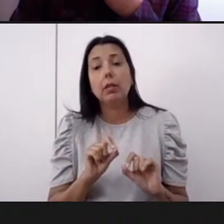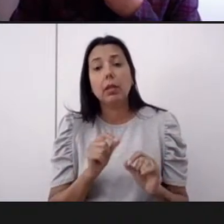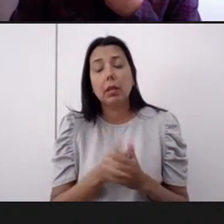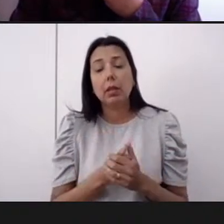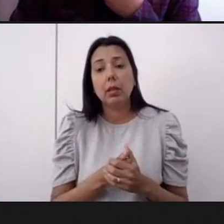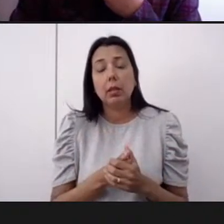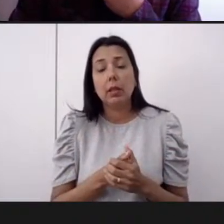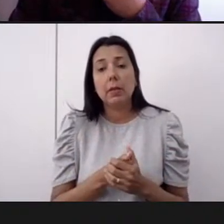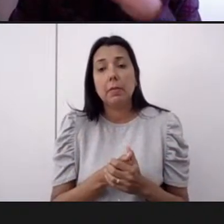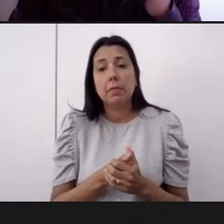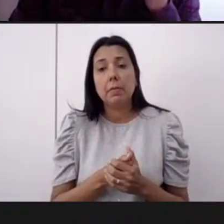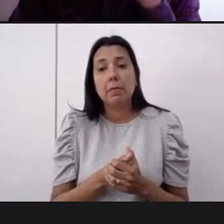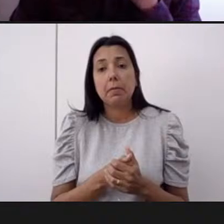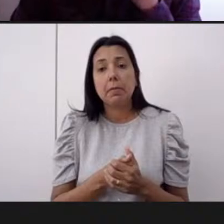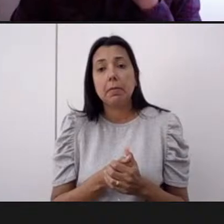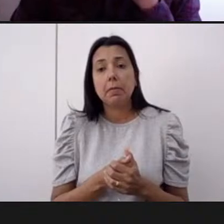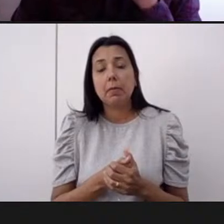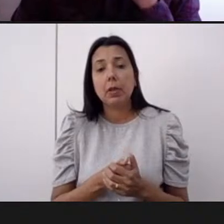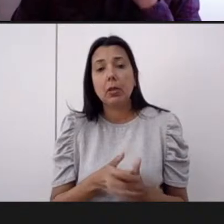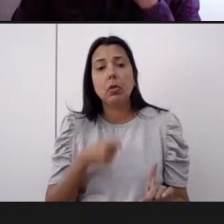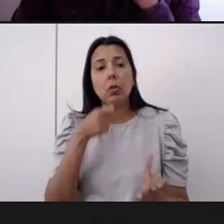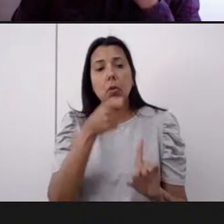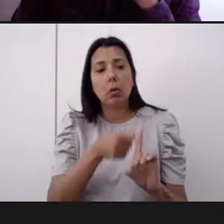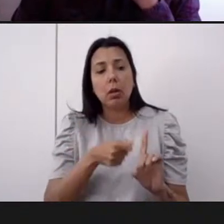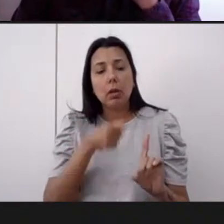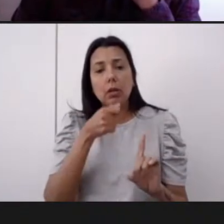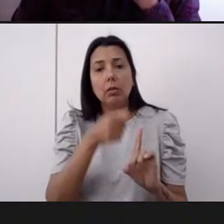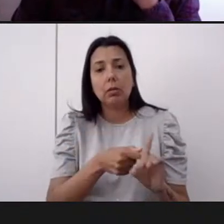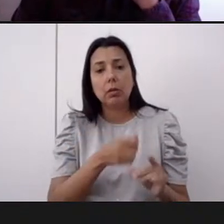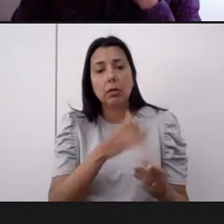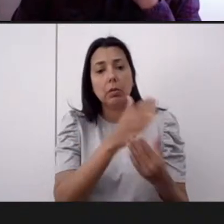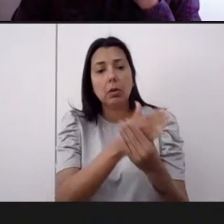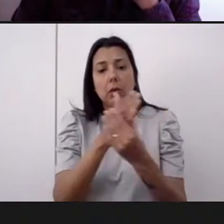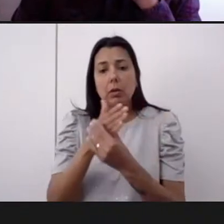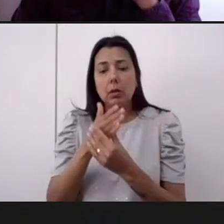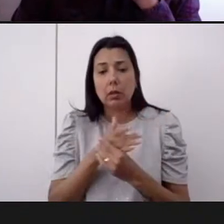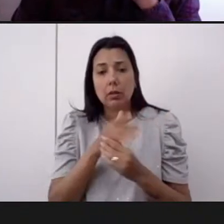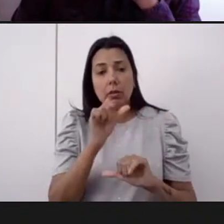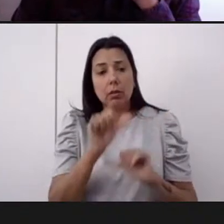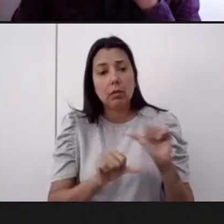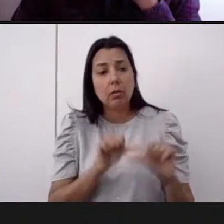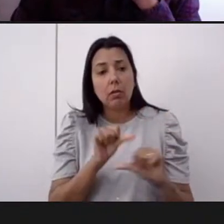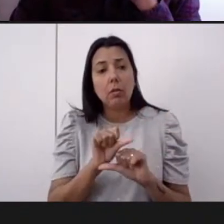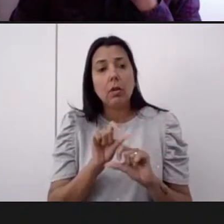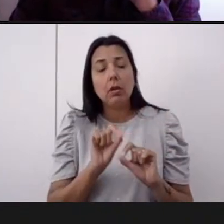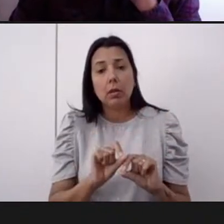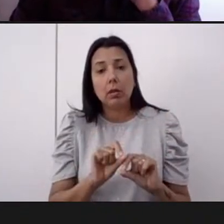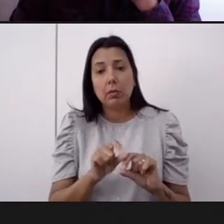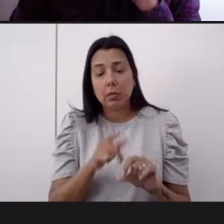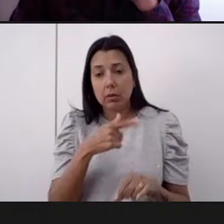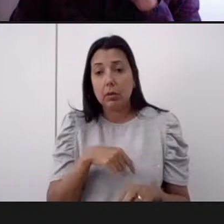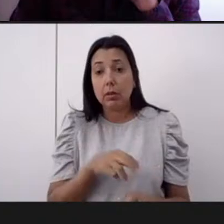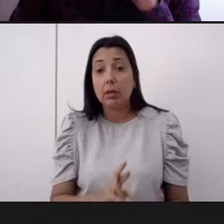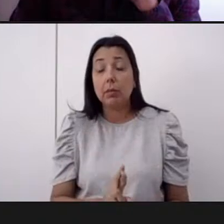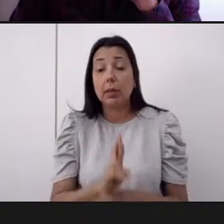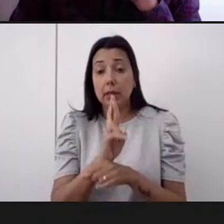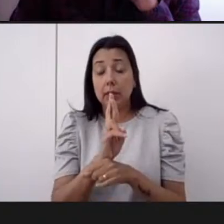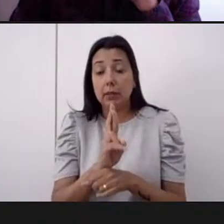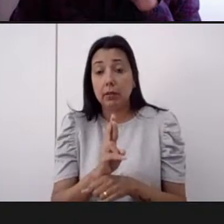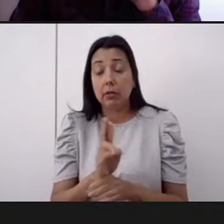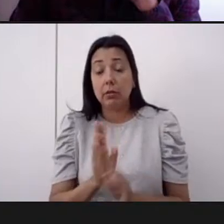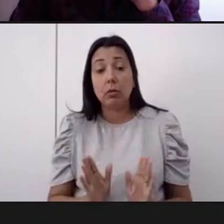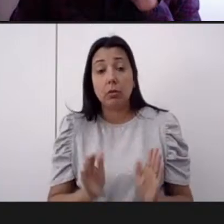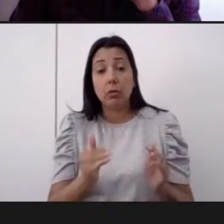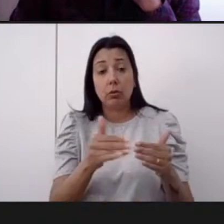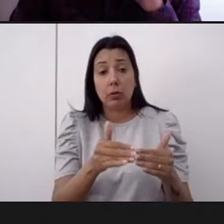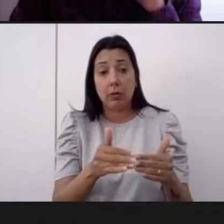fight, or in their process of becoming the representative of the forum on the policy forum. So